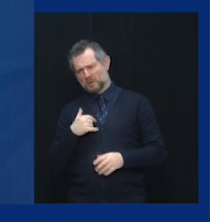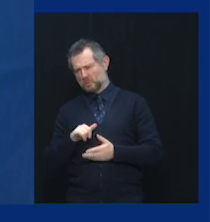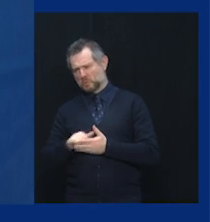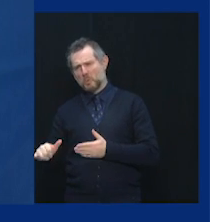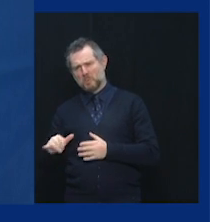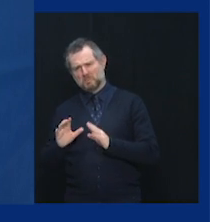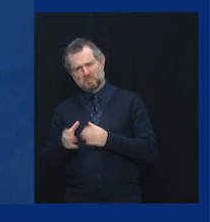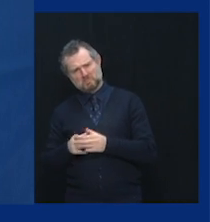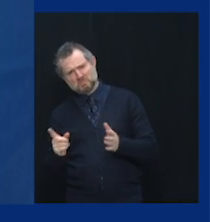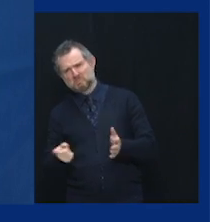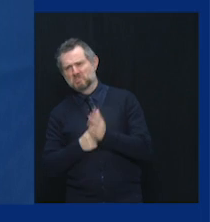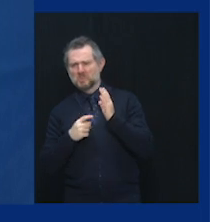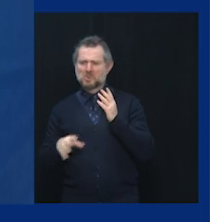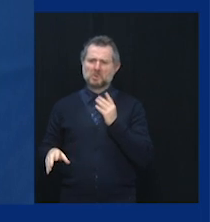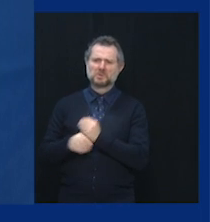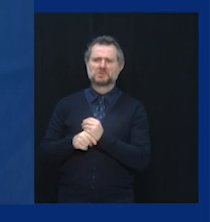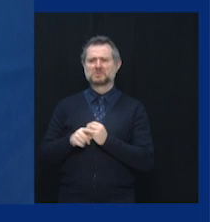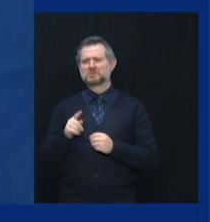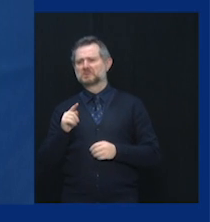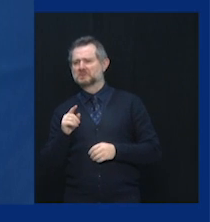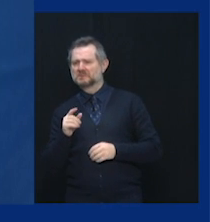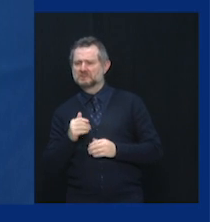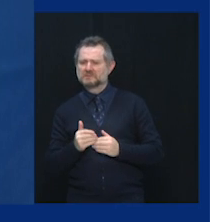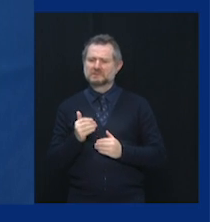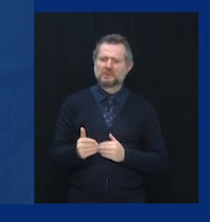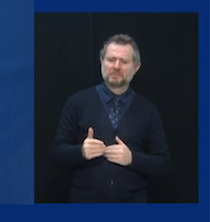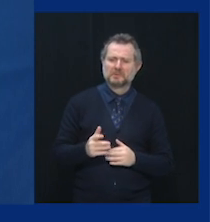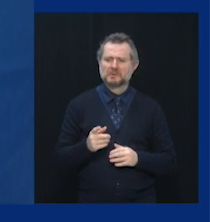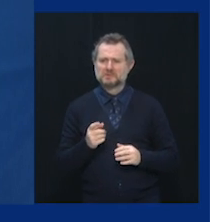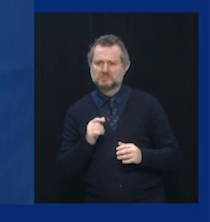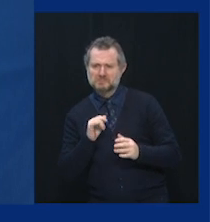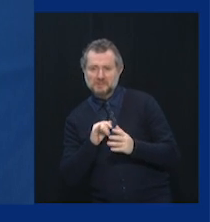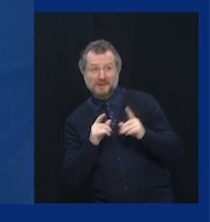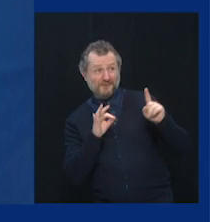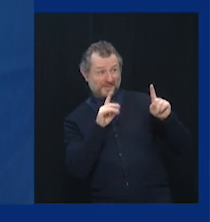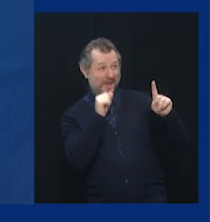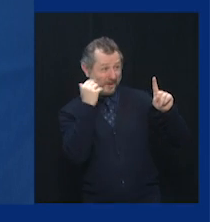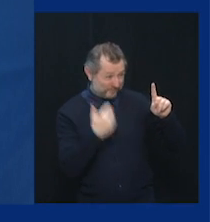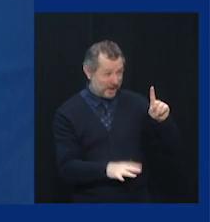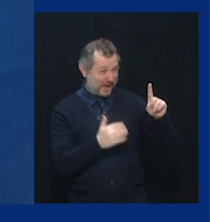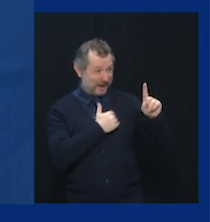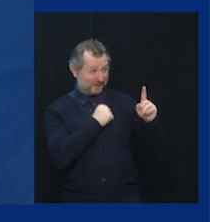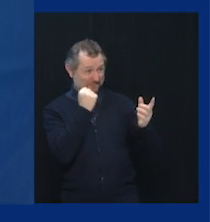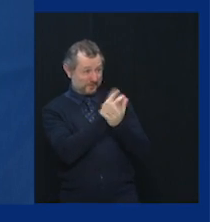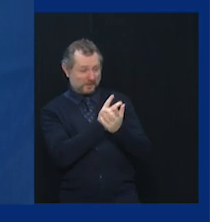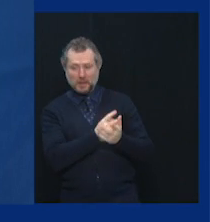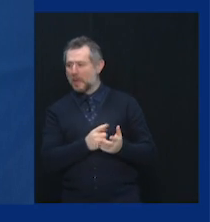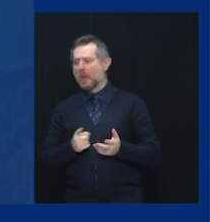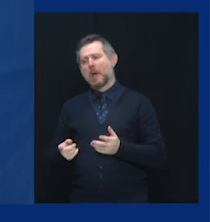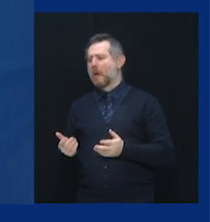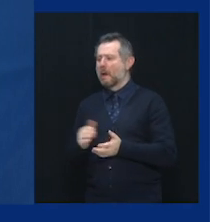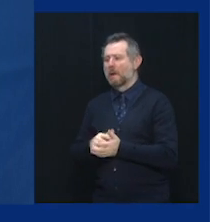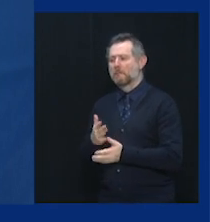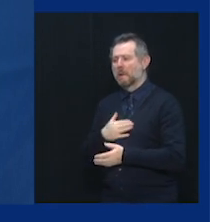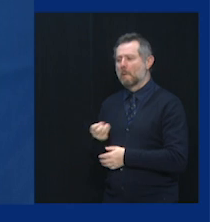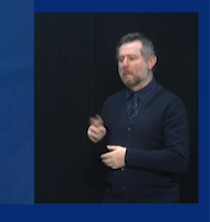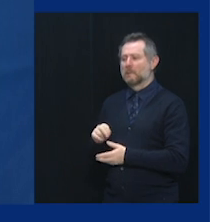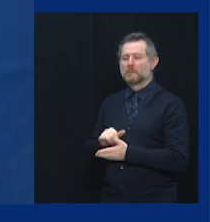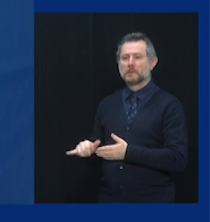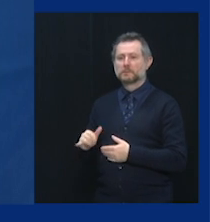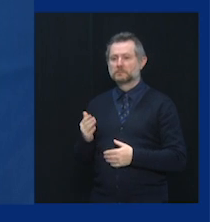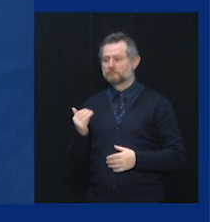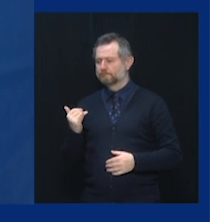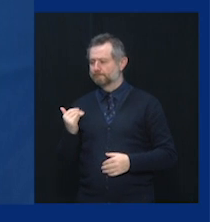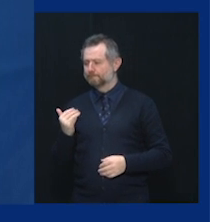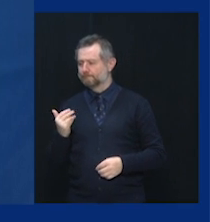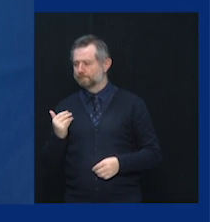It's redundant. If the FDA says it's safe, and if HHS, federal HHS, says